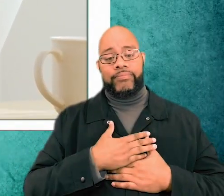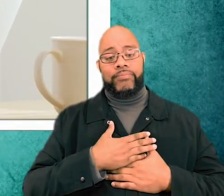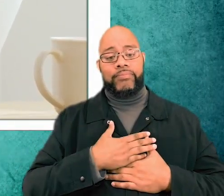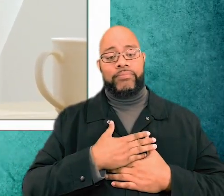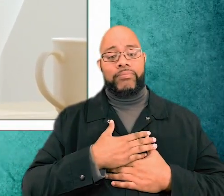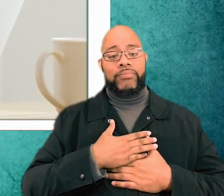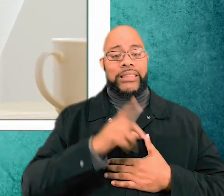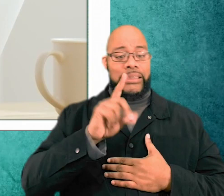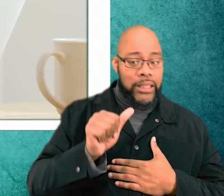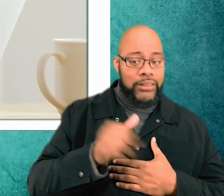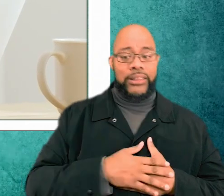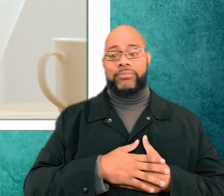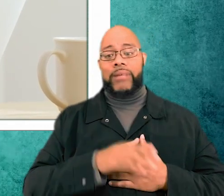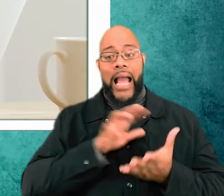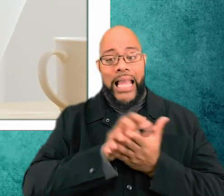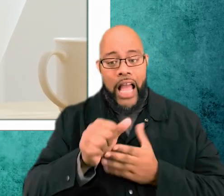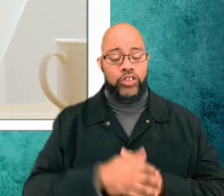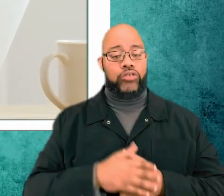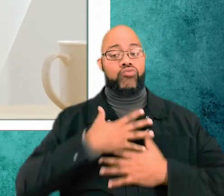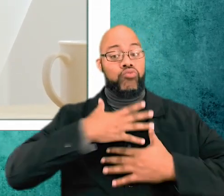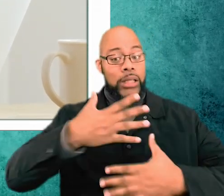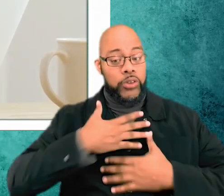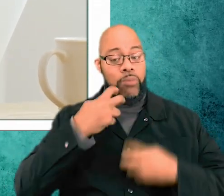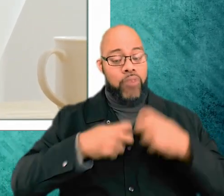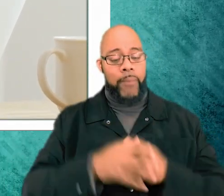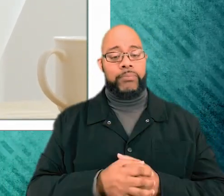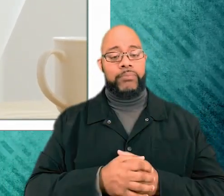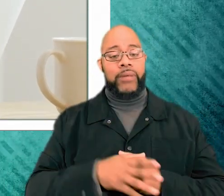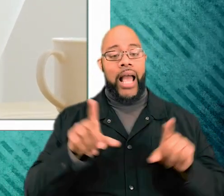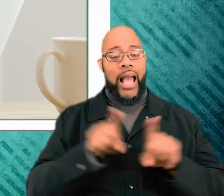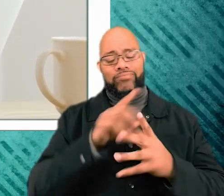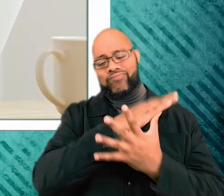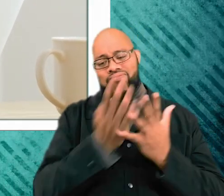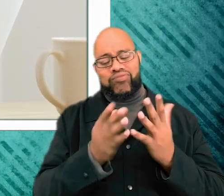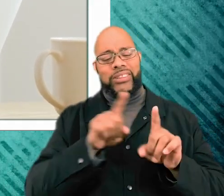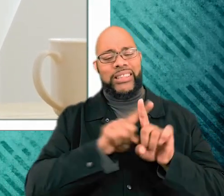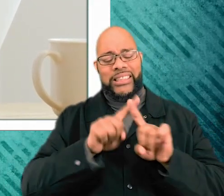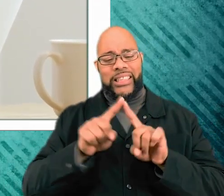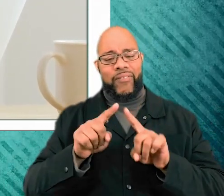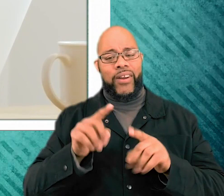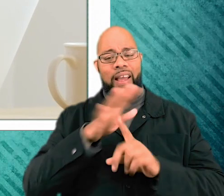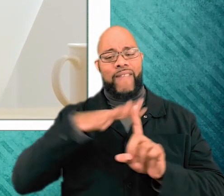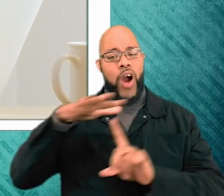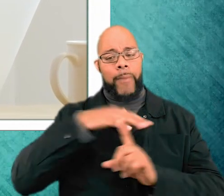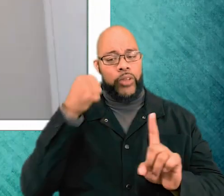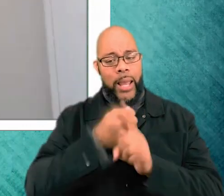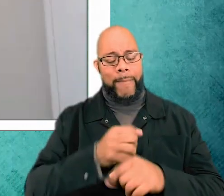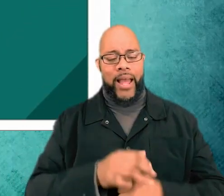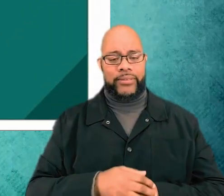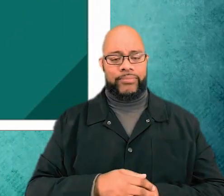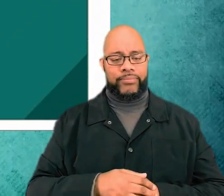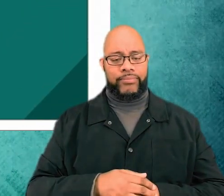congenital disabilities, cancer, respiratory disorders, and a range of adverse environmental impacts.